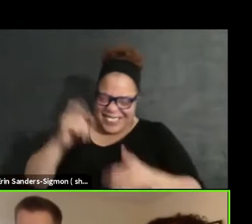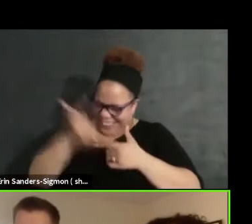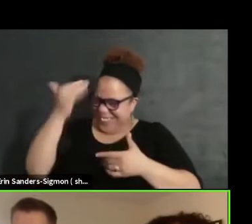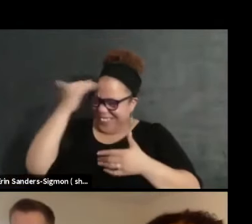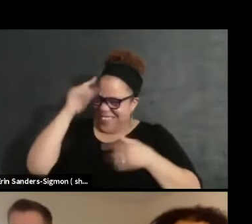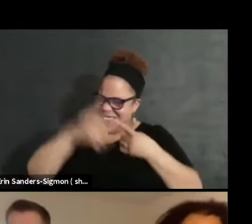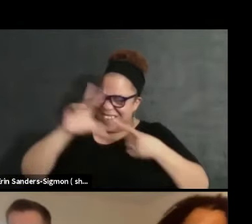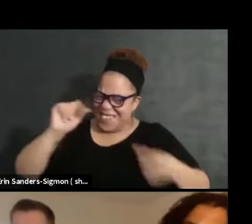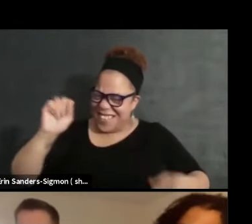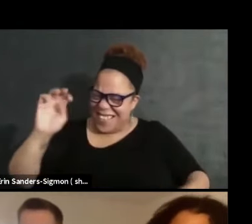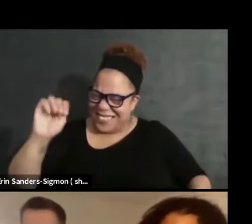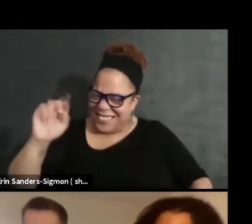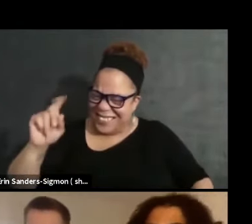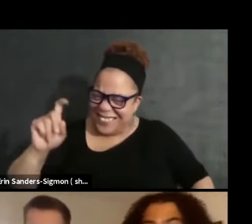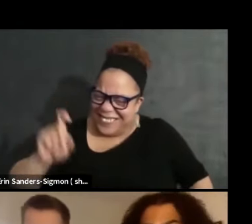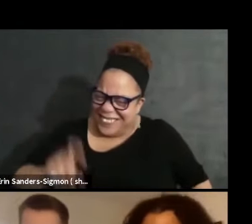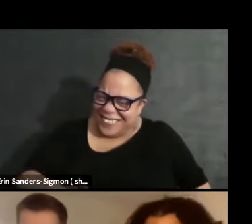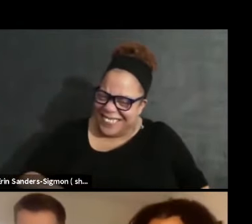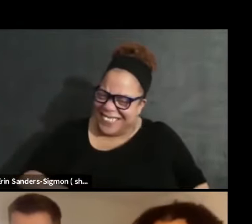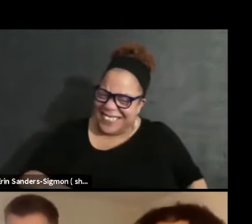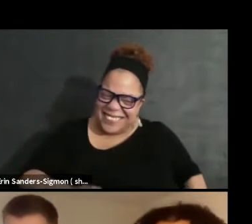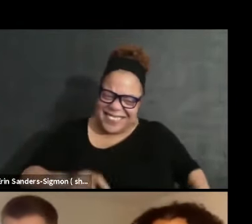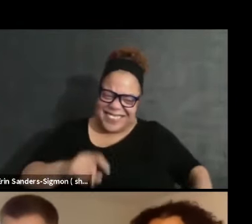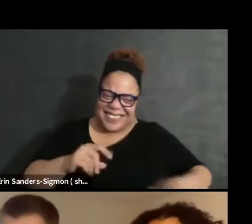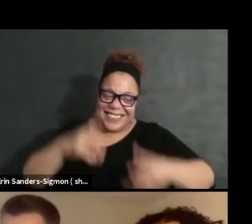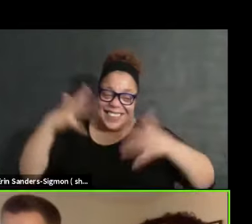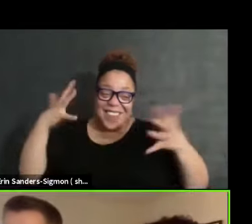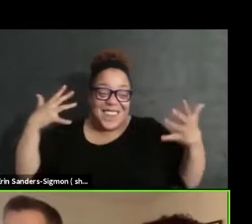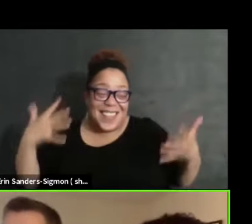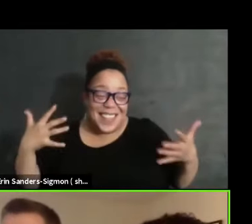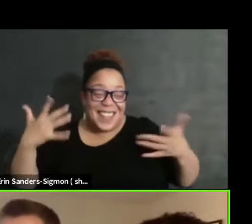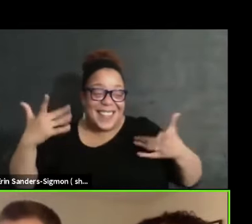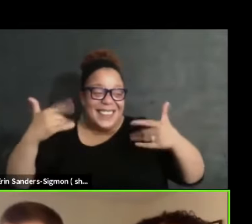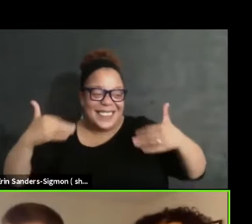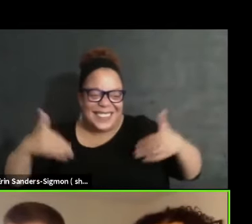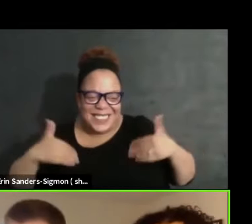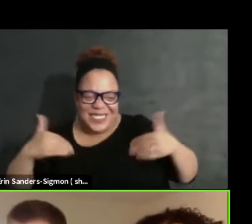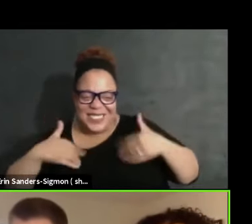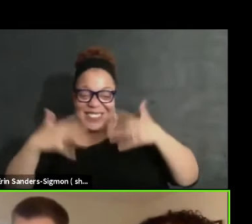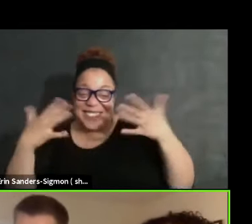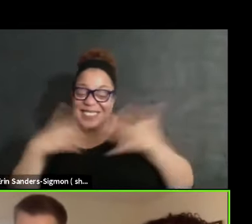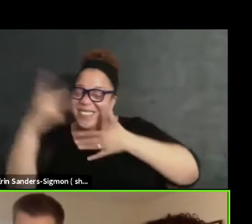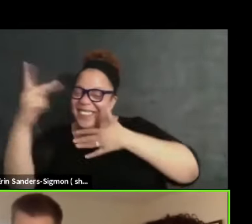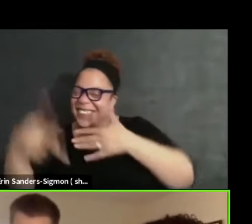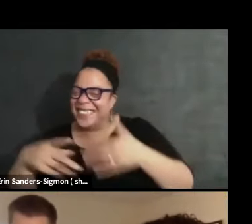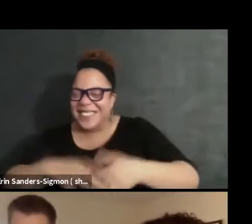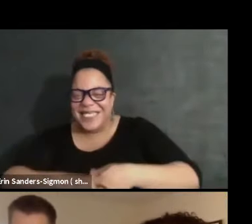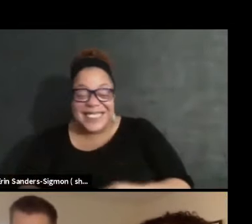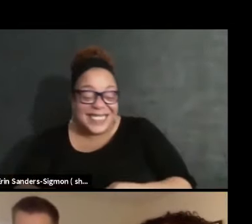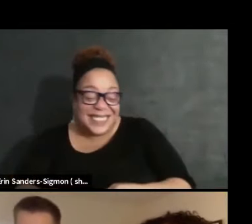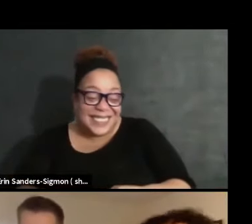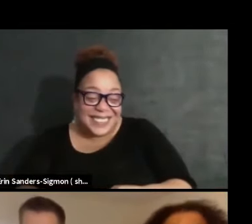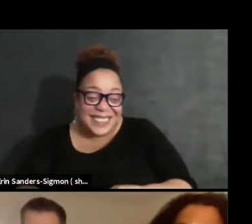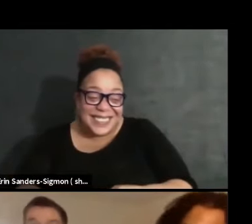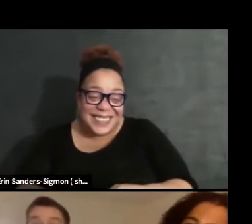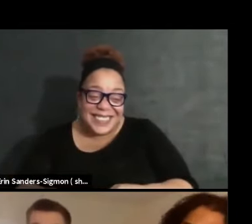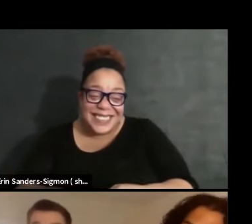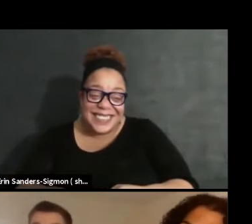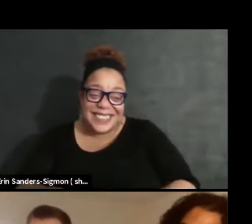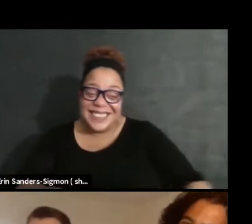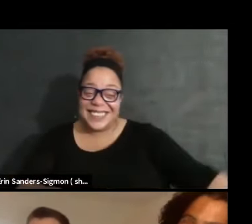poetry fan than a reference God. That is 20 years older than they are. See, y'all went Blossom. I went Martin. I went like bruh